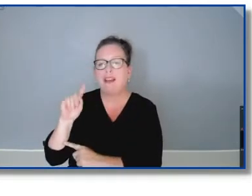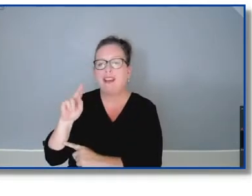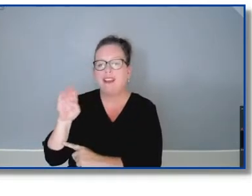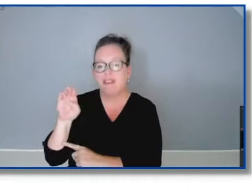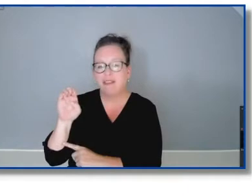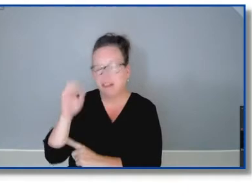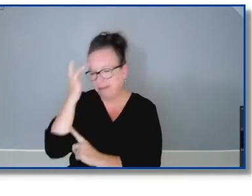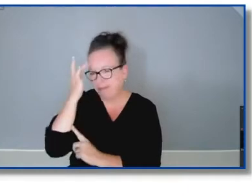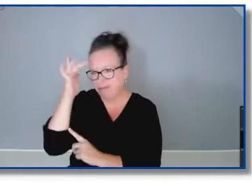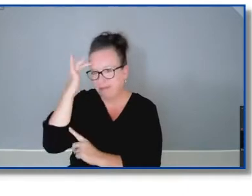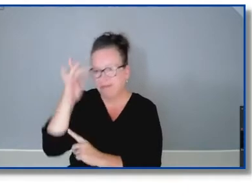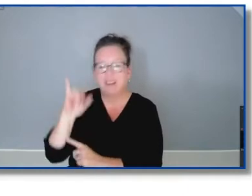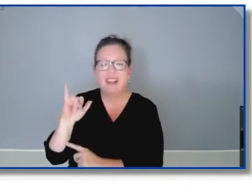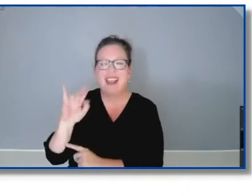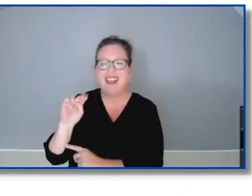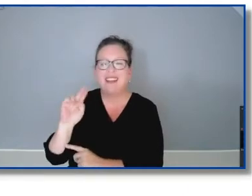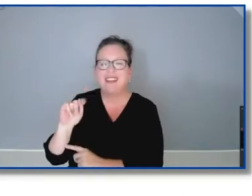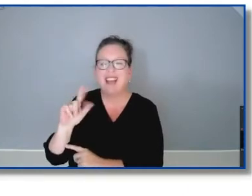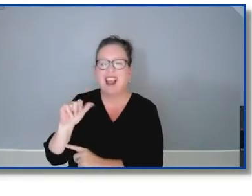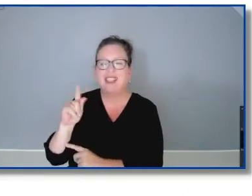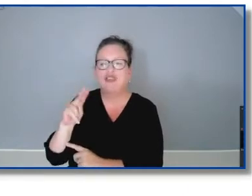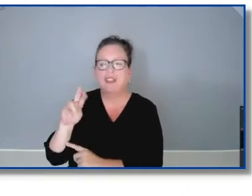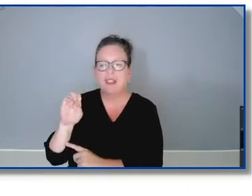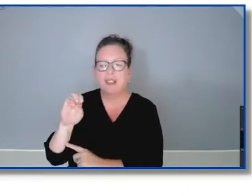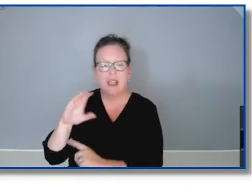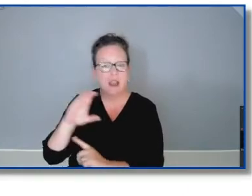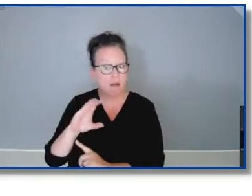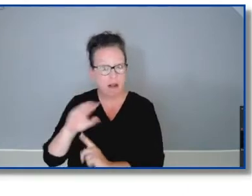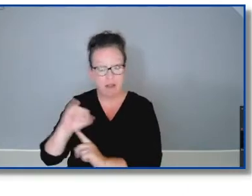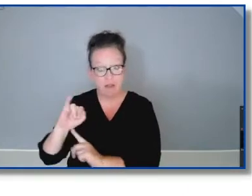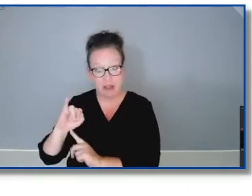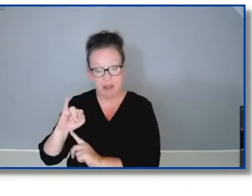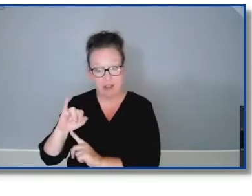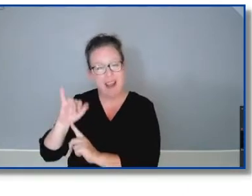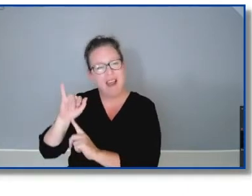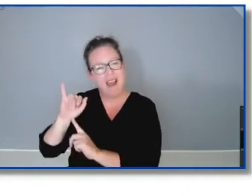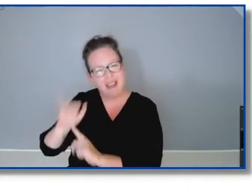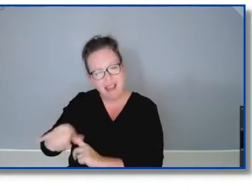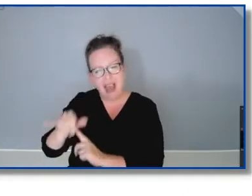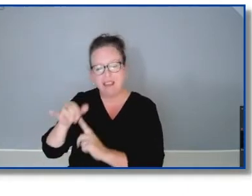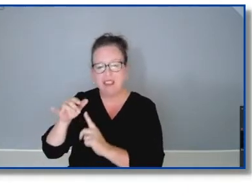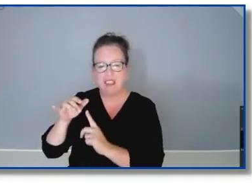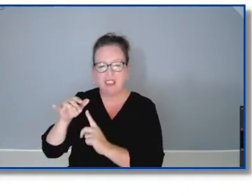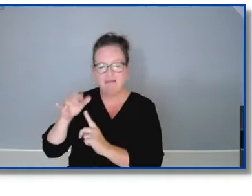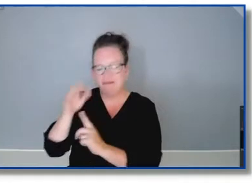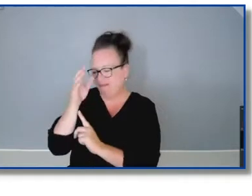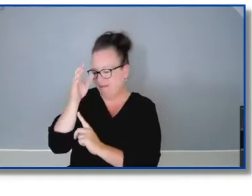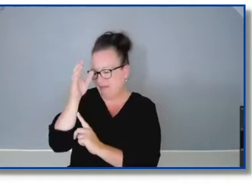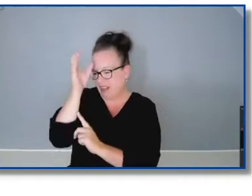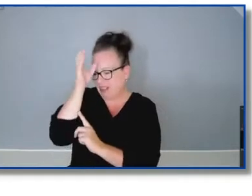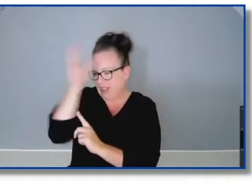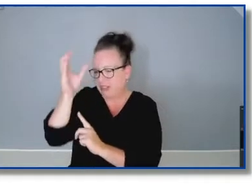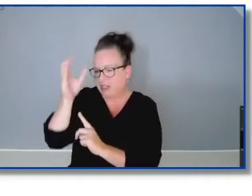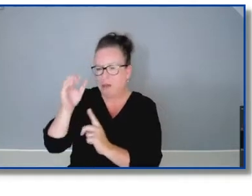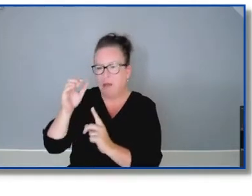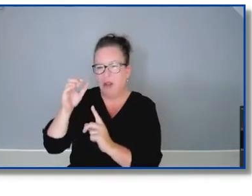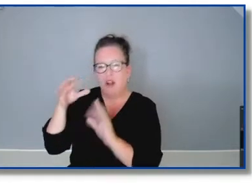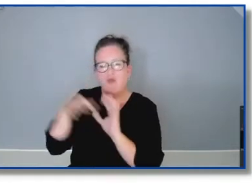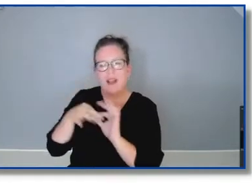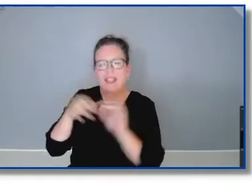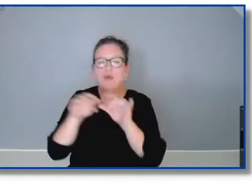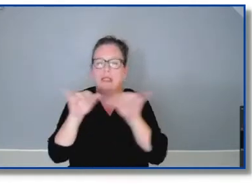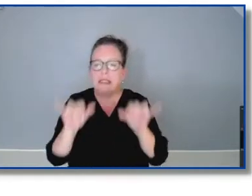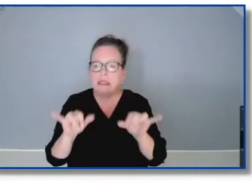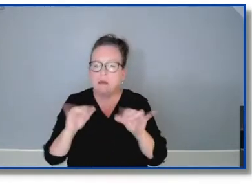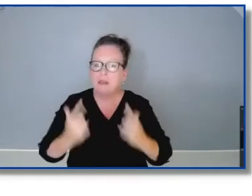Collective intelligence is a phenomenon that happens in complex systems and living systems, in